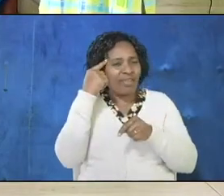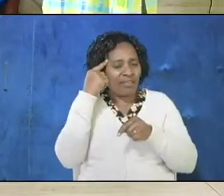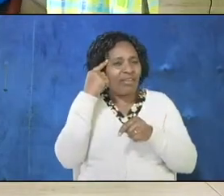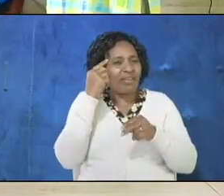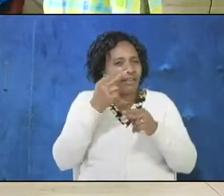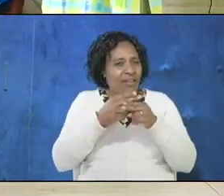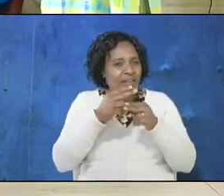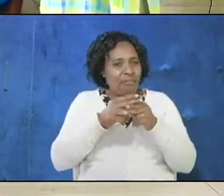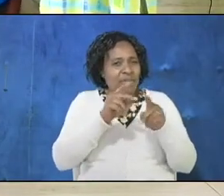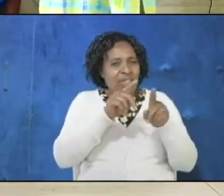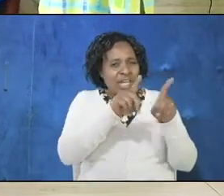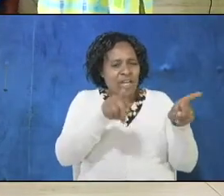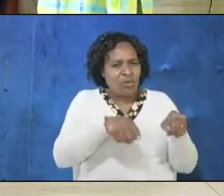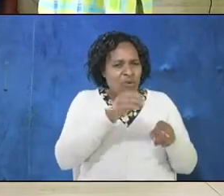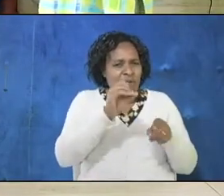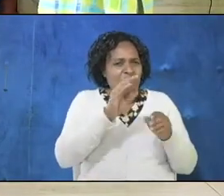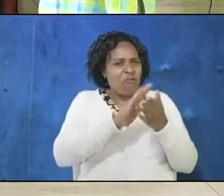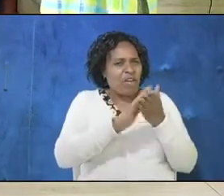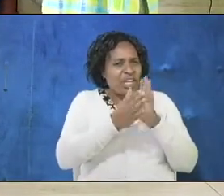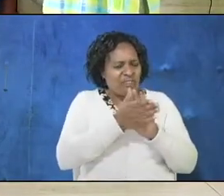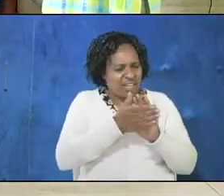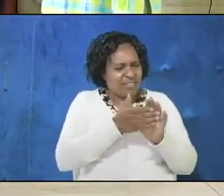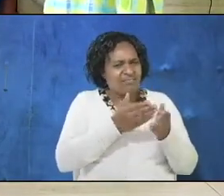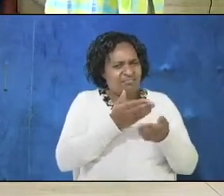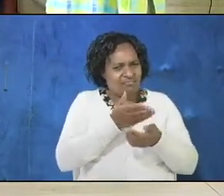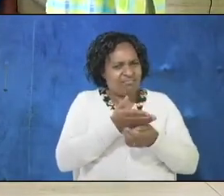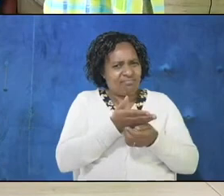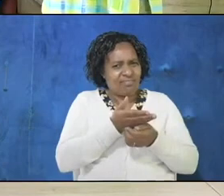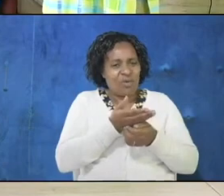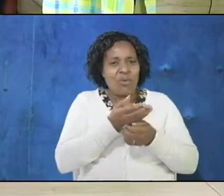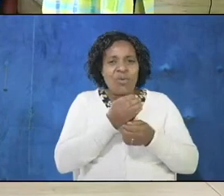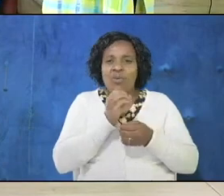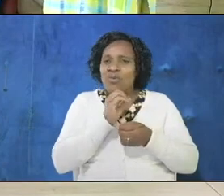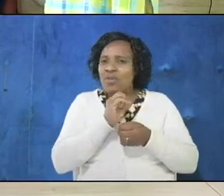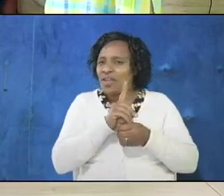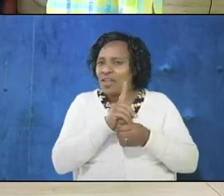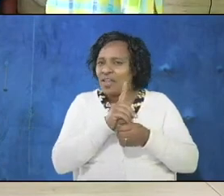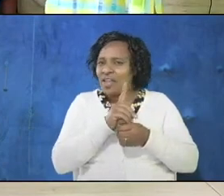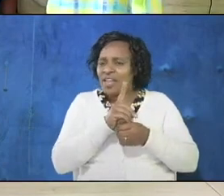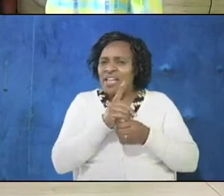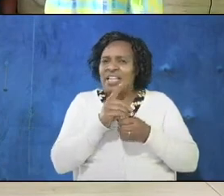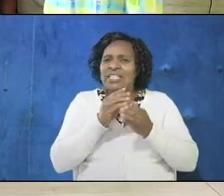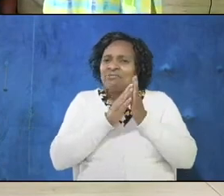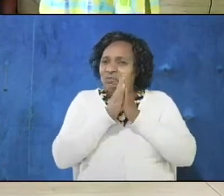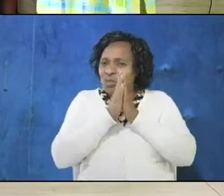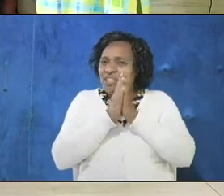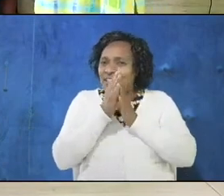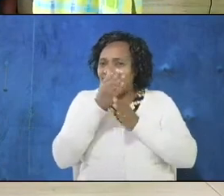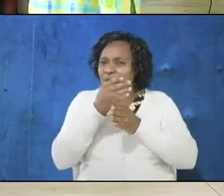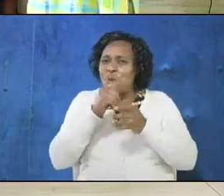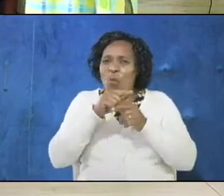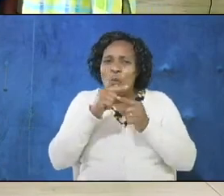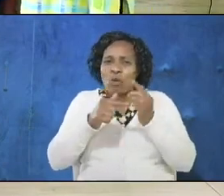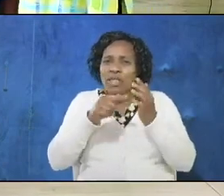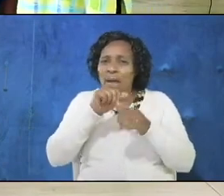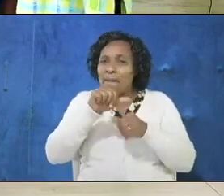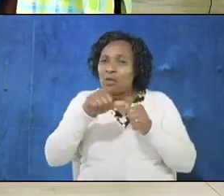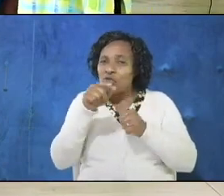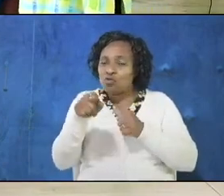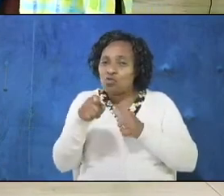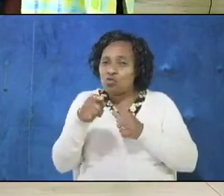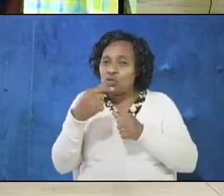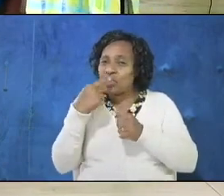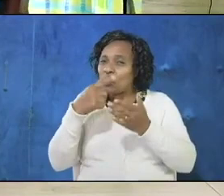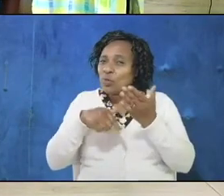call it the room of forgiveness. Forgiveness? Ah, interesting. What about you, Joseph? What would you call